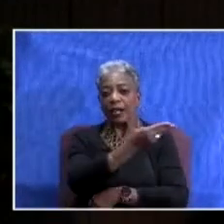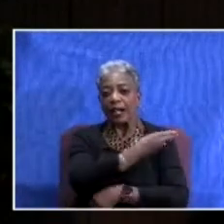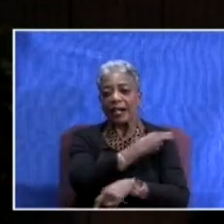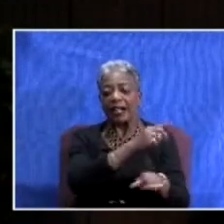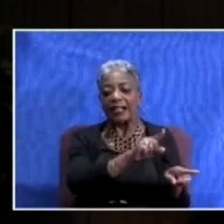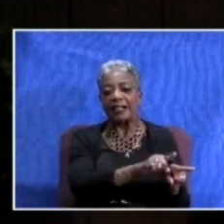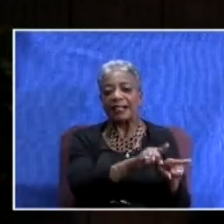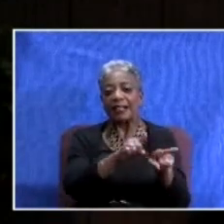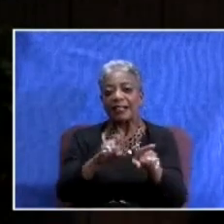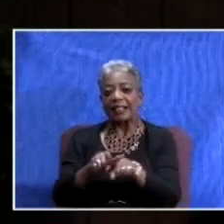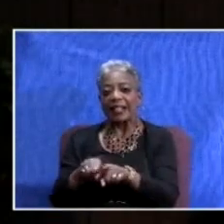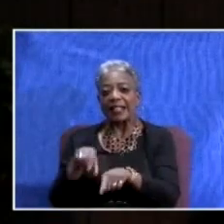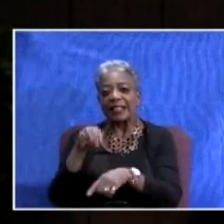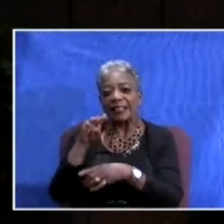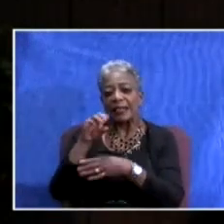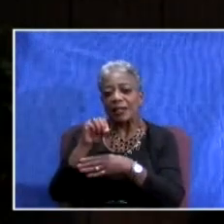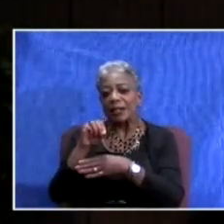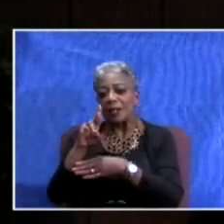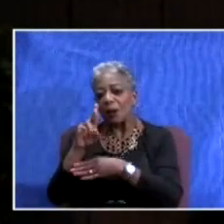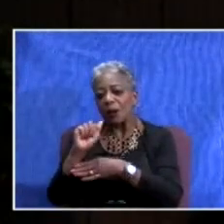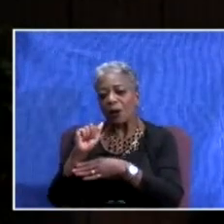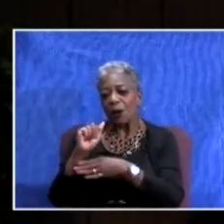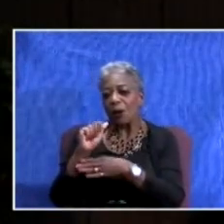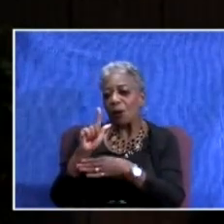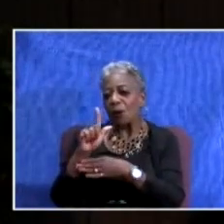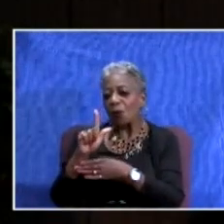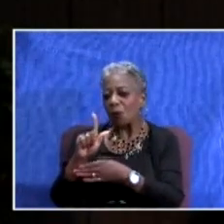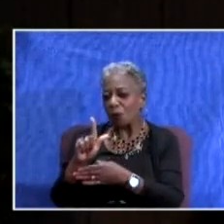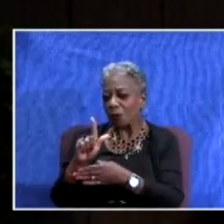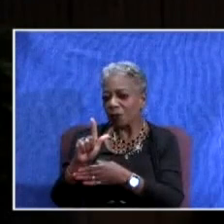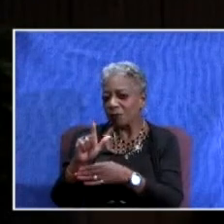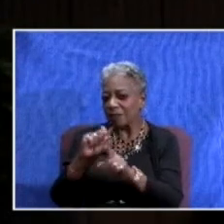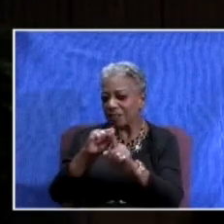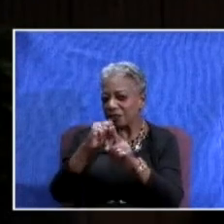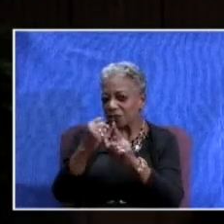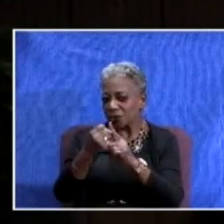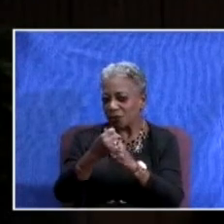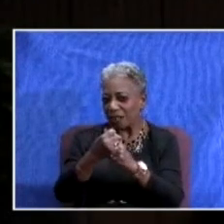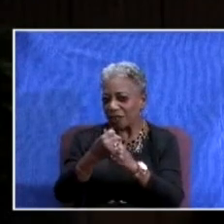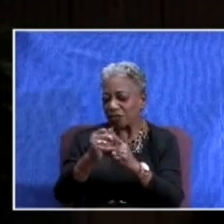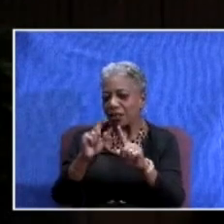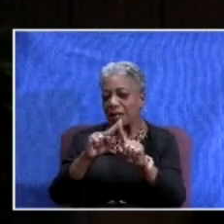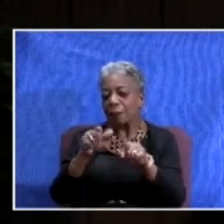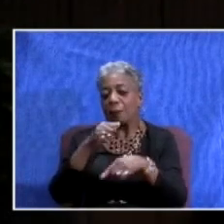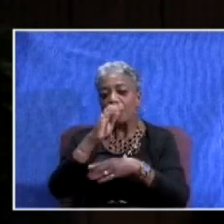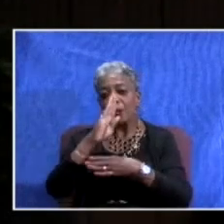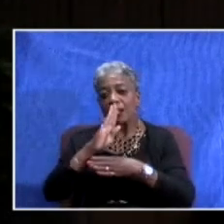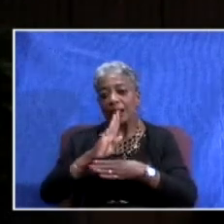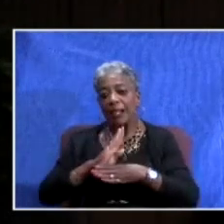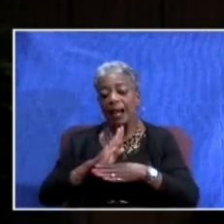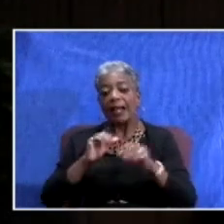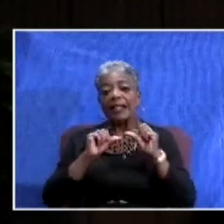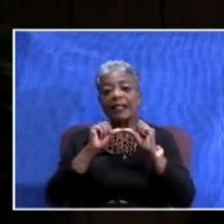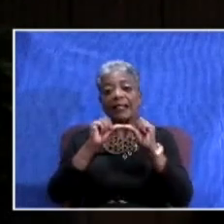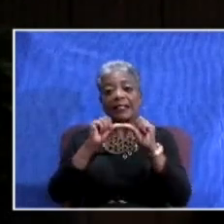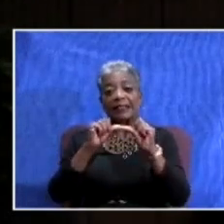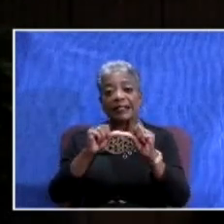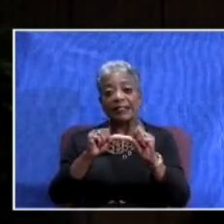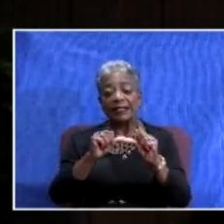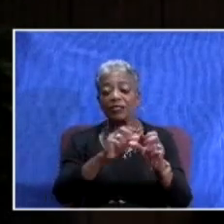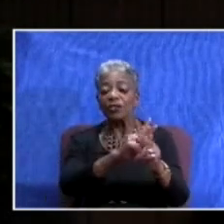monster. But yet God has kept us. That's the miracle. God has sustained